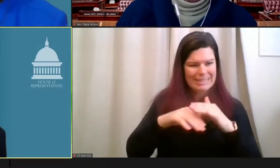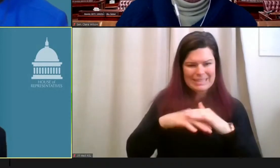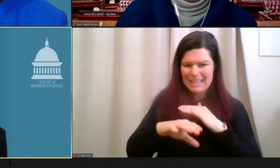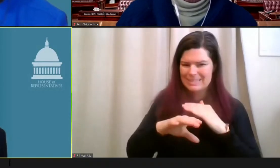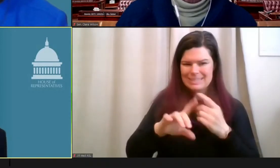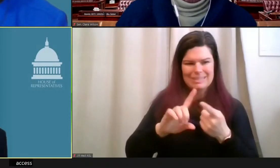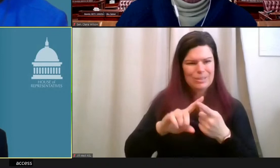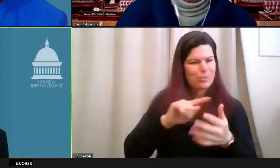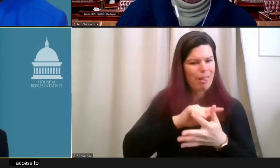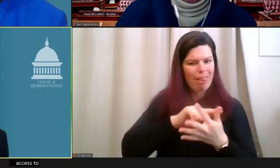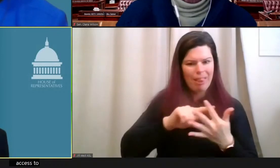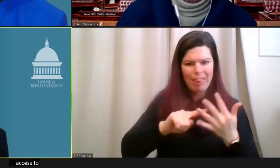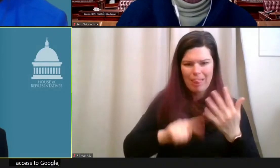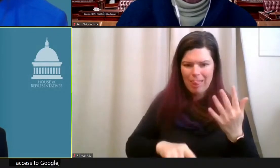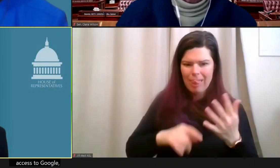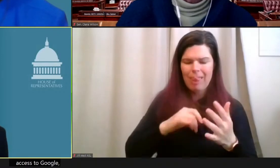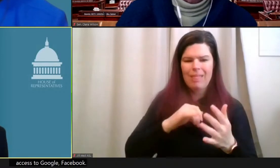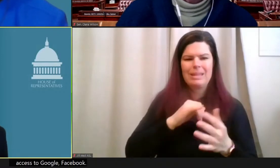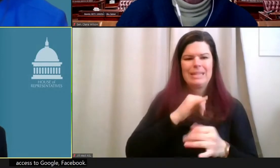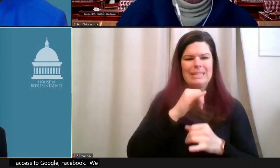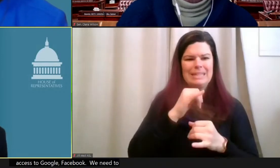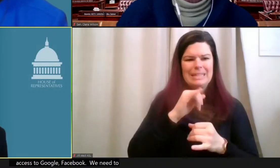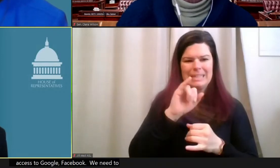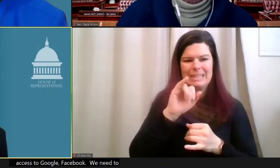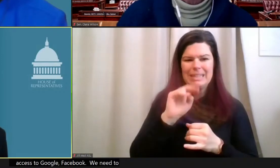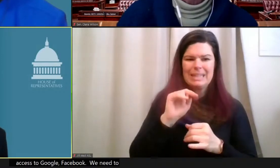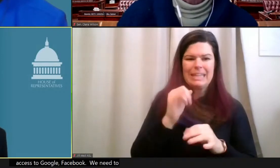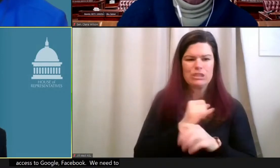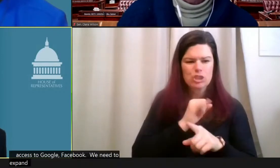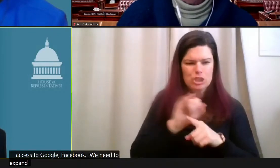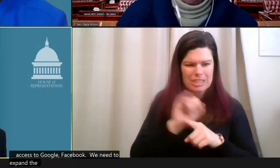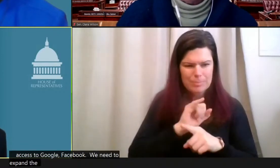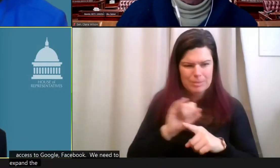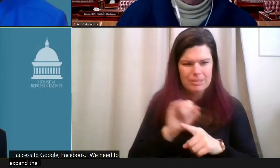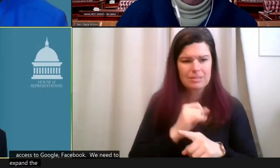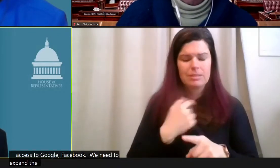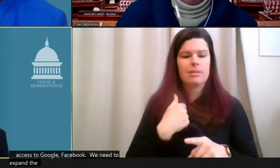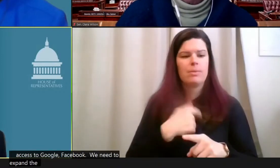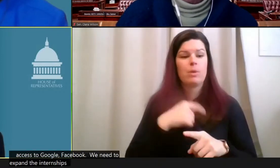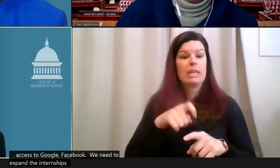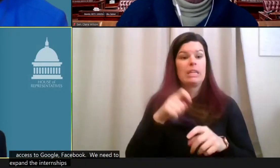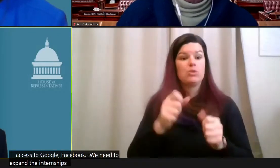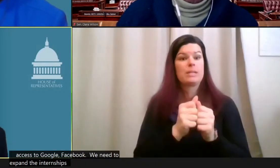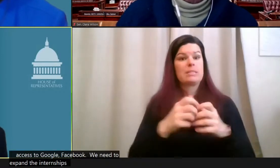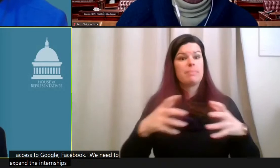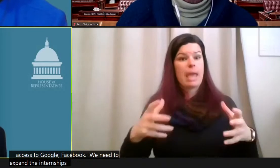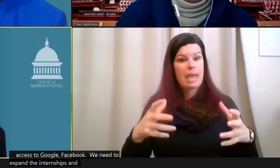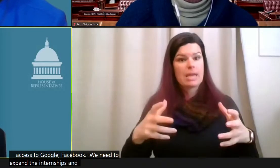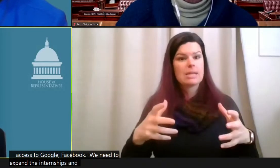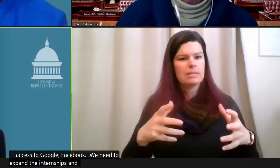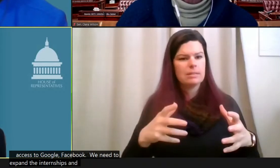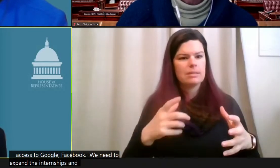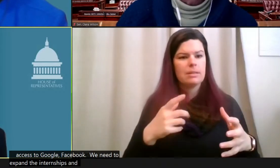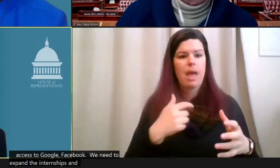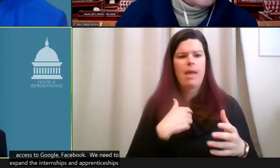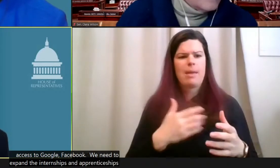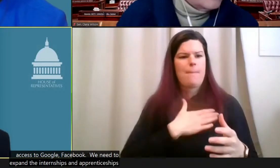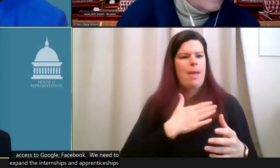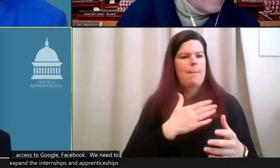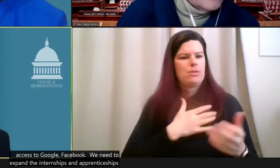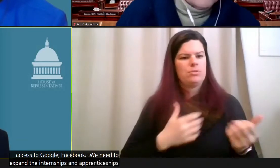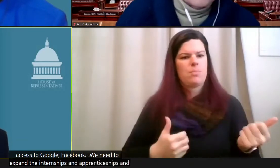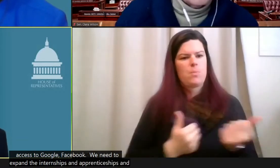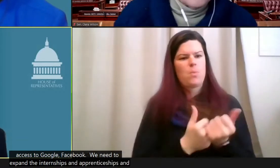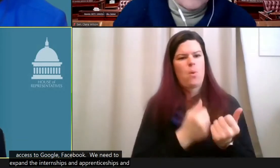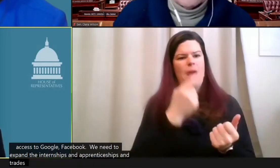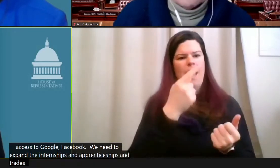to expand those internships. We need to expand apprenticeships in the trades. That's why I'm happy to support $500,000 to start a trade school